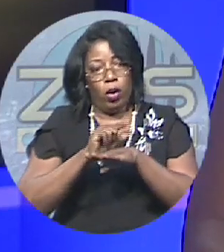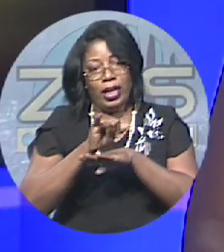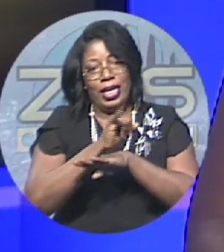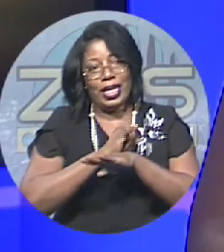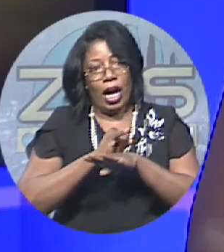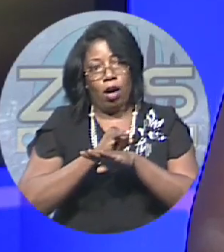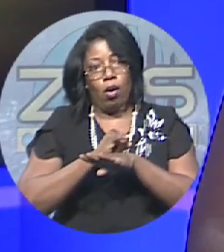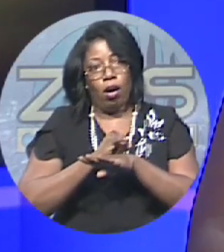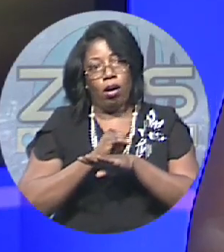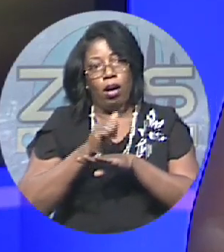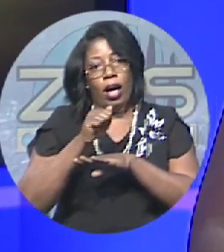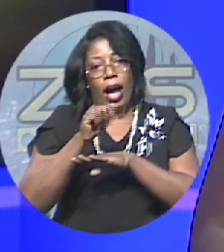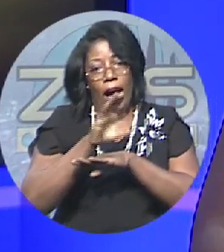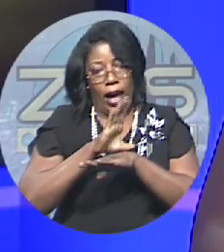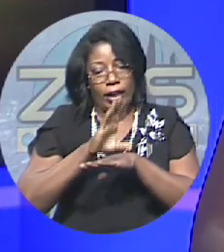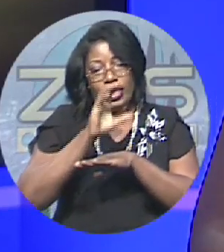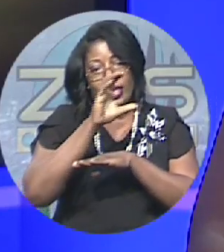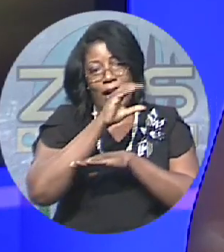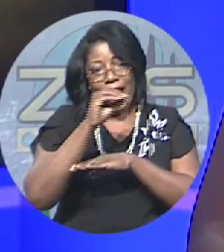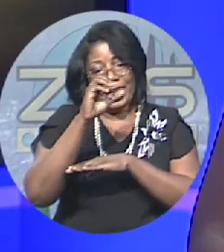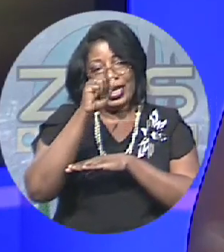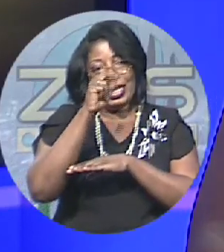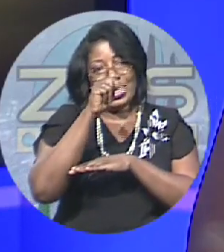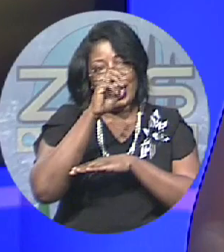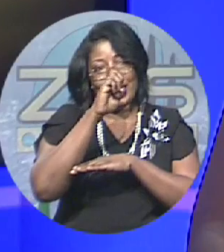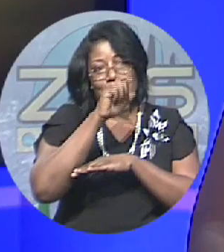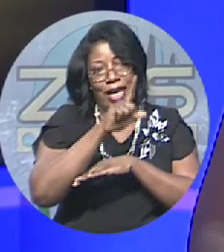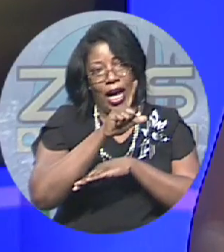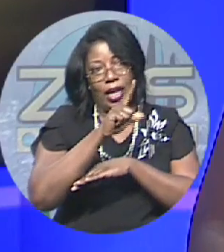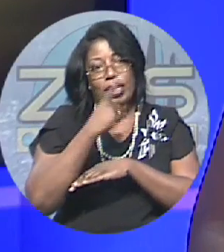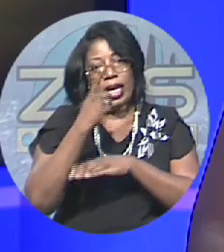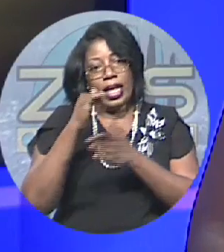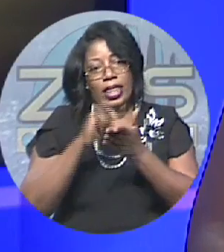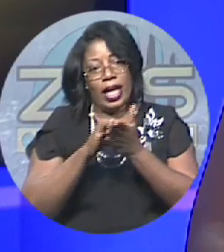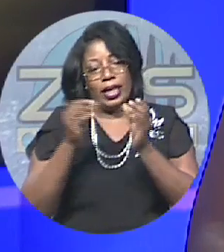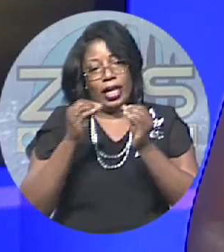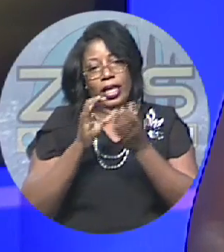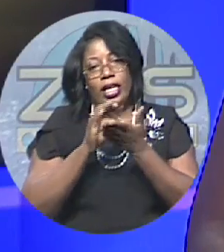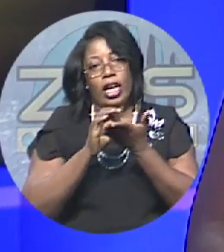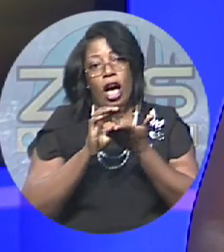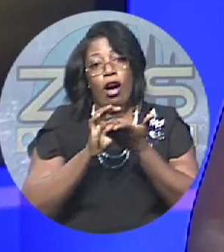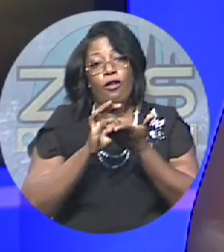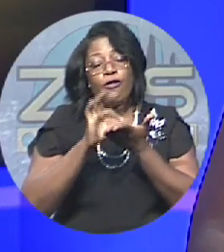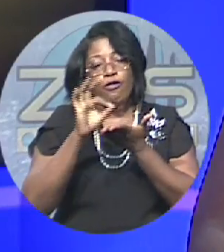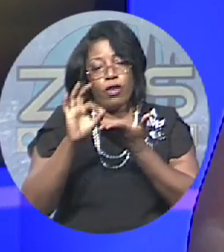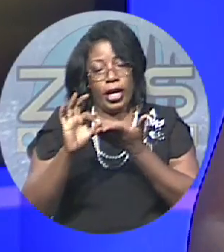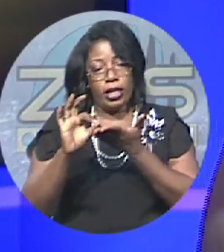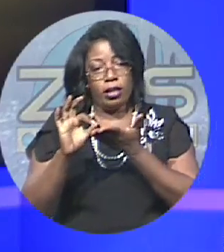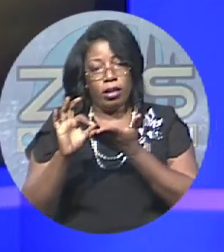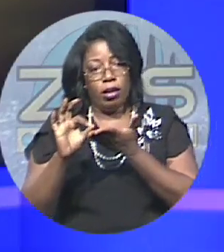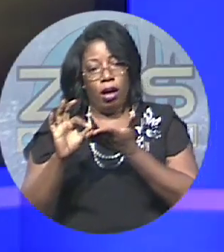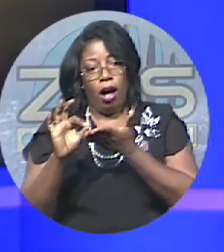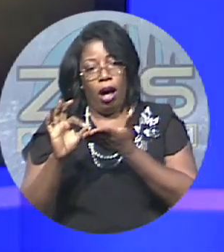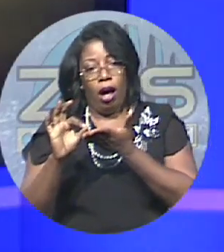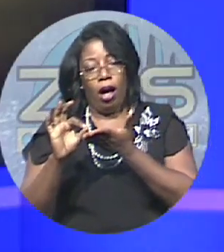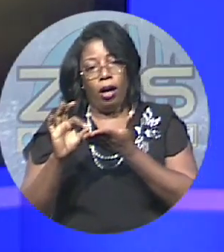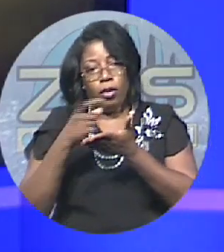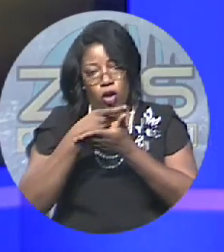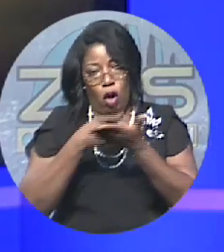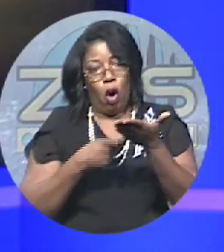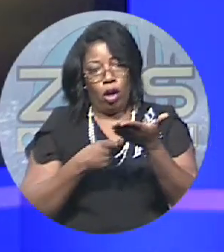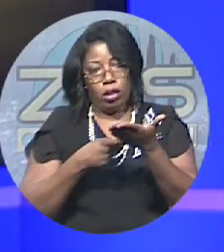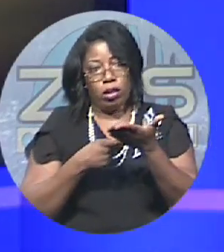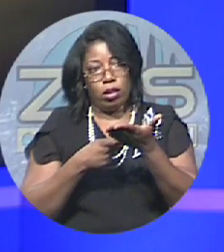Inagua, Acklands, and San Salvador. Officials say no freight charges by the islands affected will be incurred